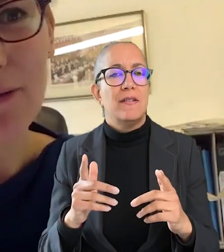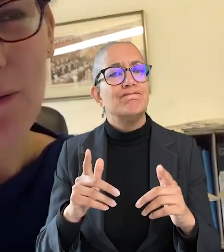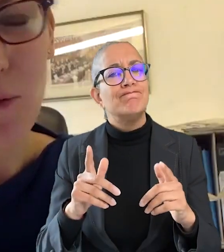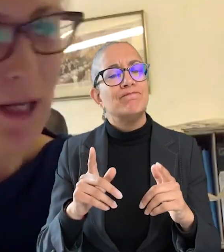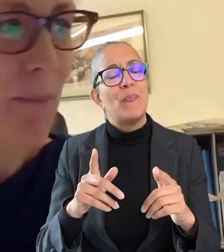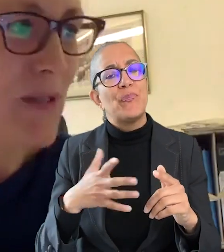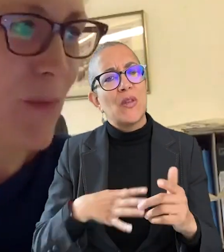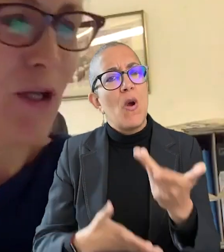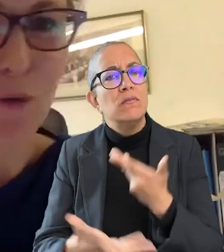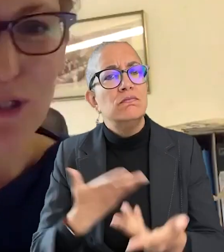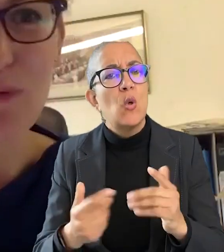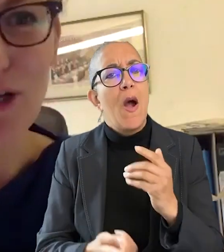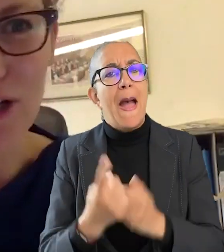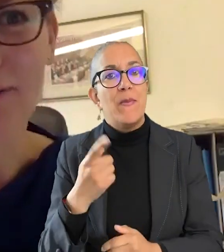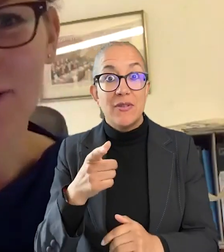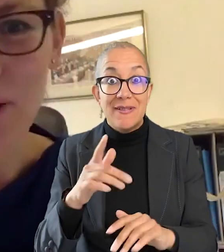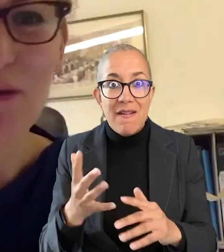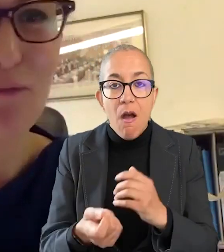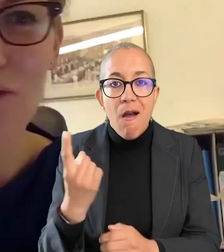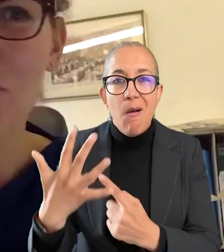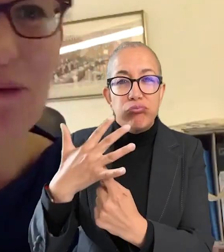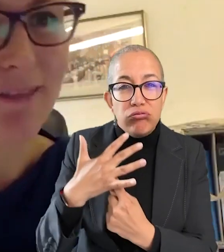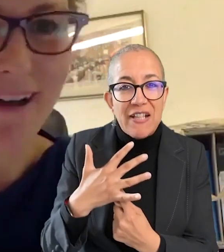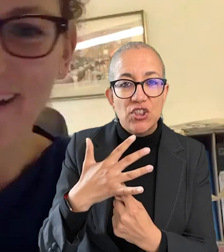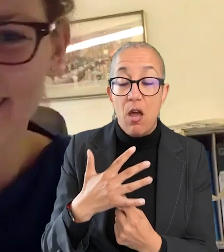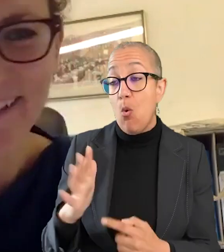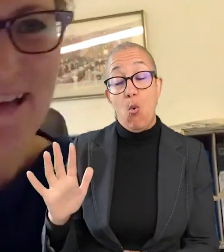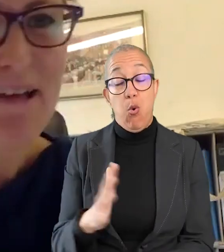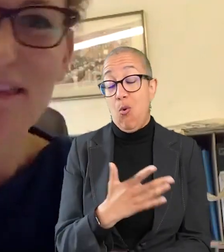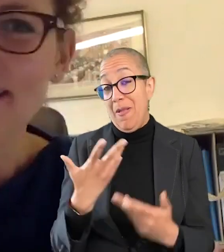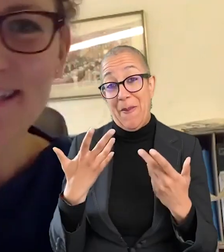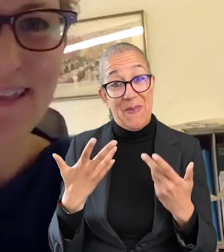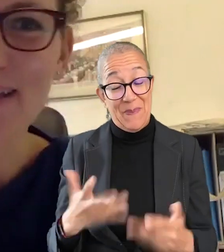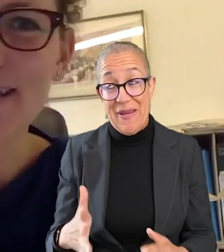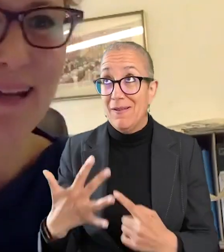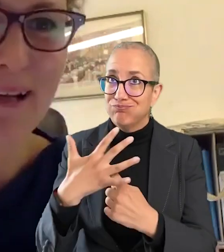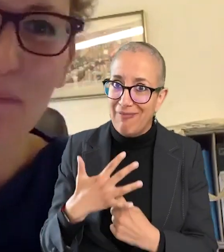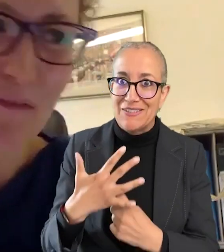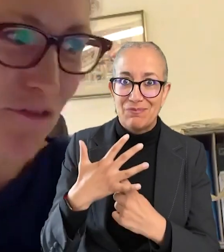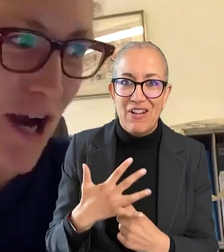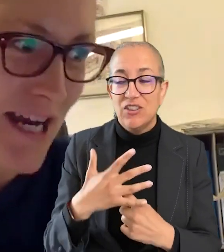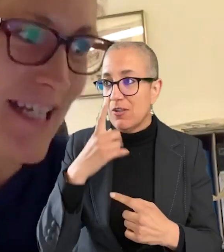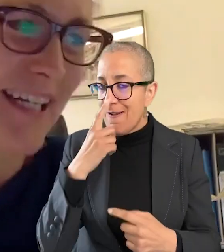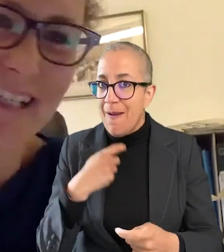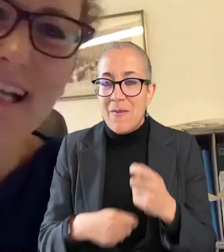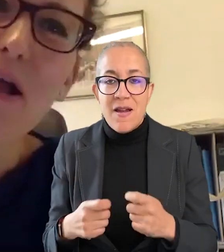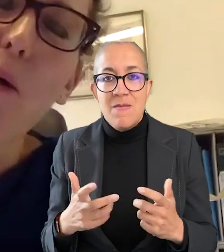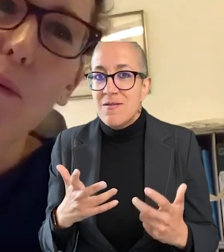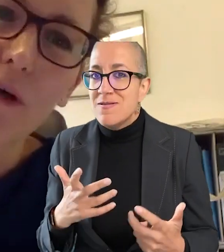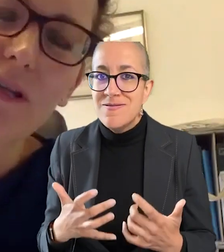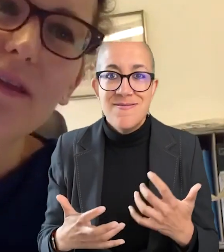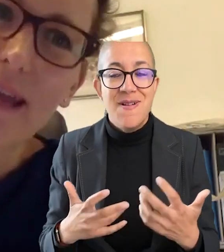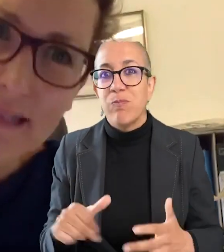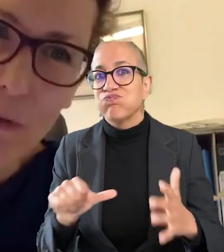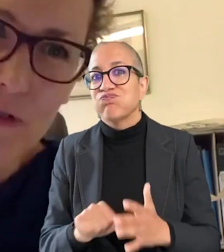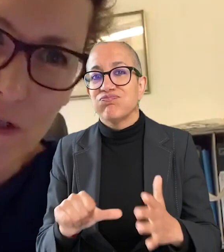about what happens when you're under pressure. You know, we've all been there. Of course. Things get a little bit frayed. What